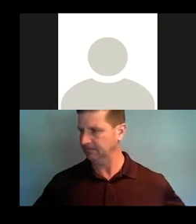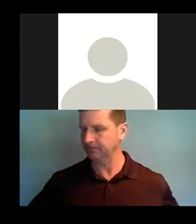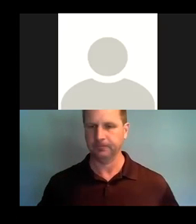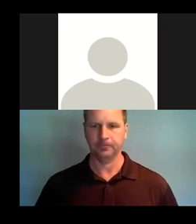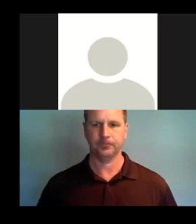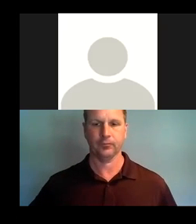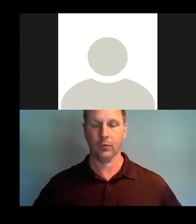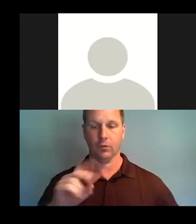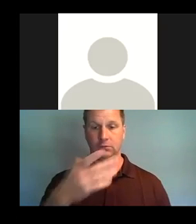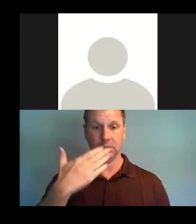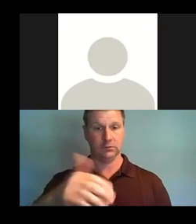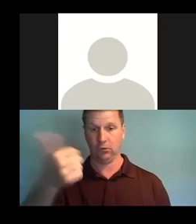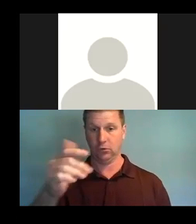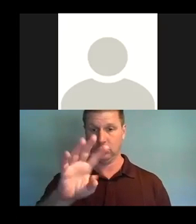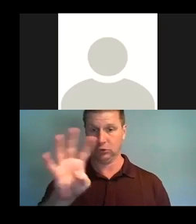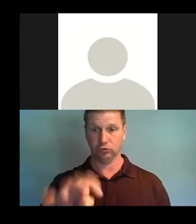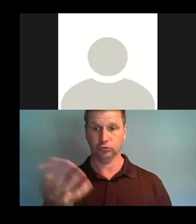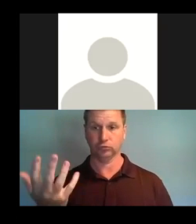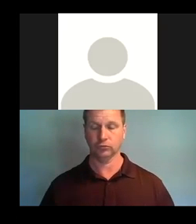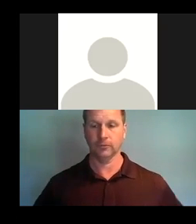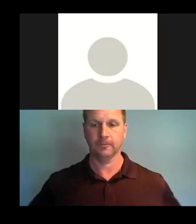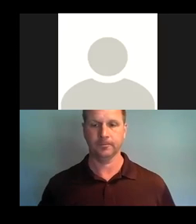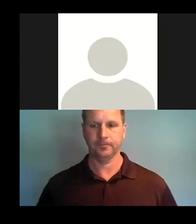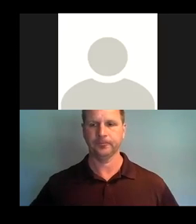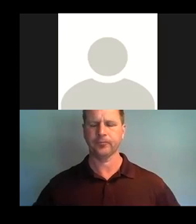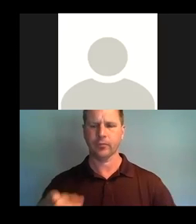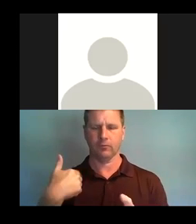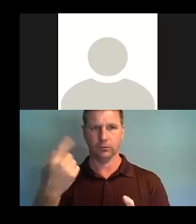Thanks. Any other questions? I had one.